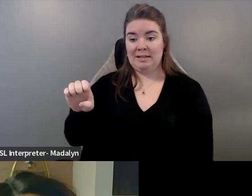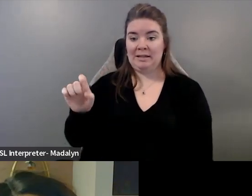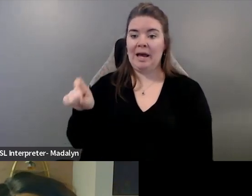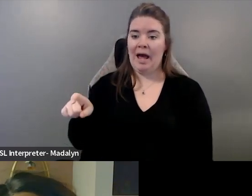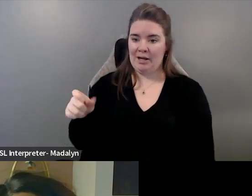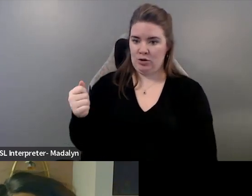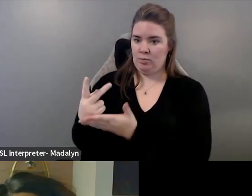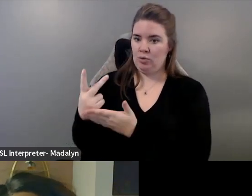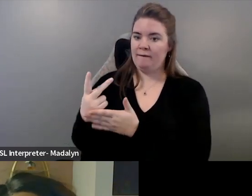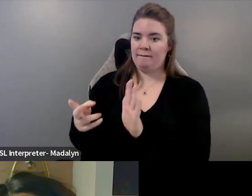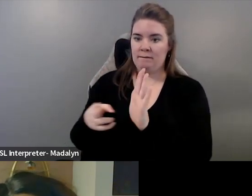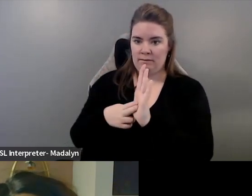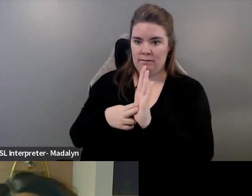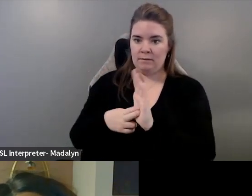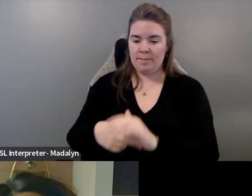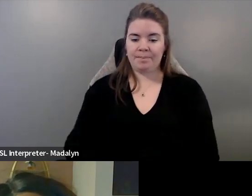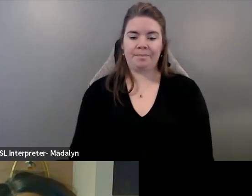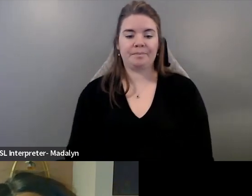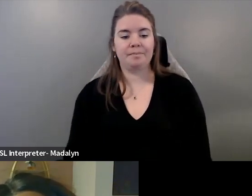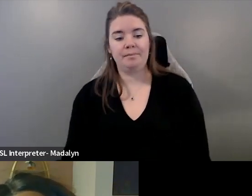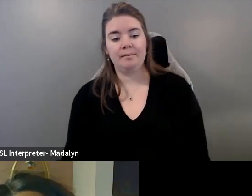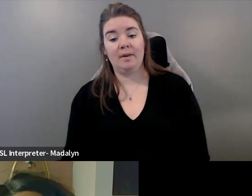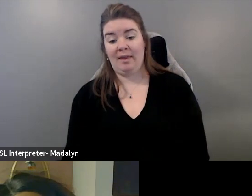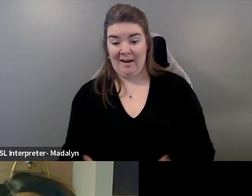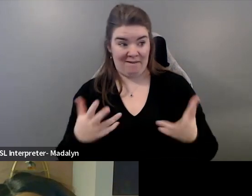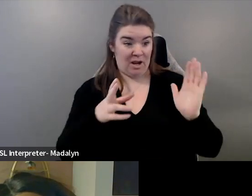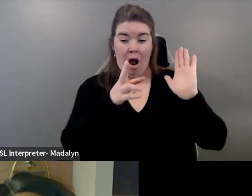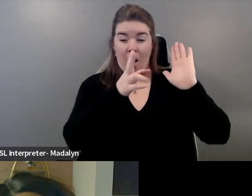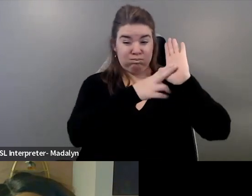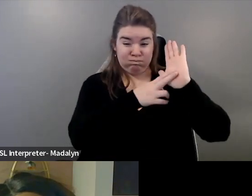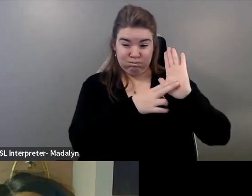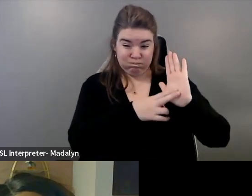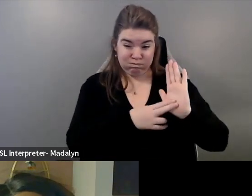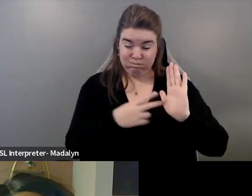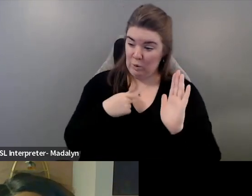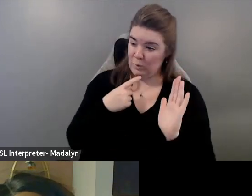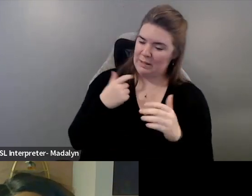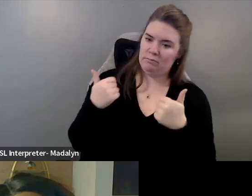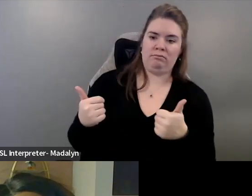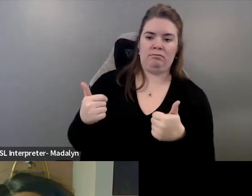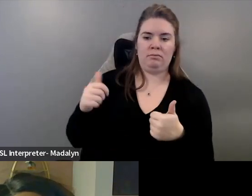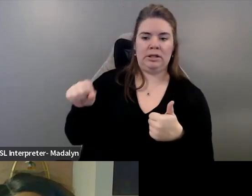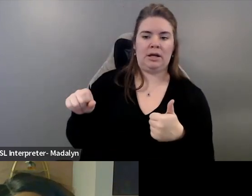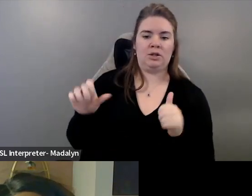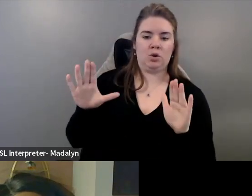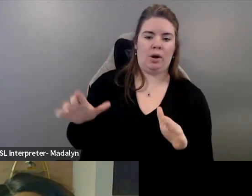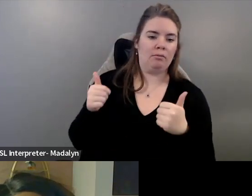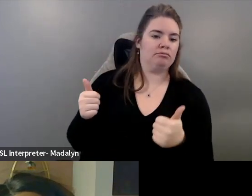approve it. And then after we've all said, let's do it, this is great, let's rock and